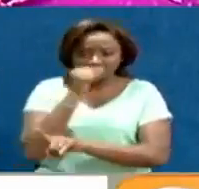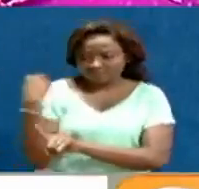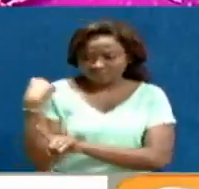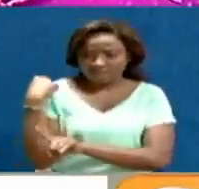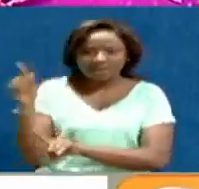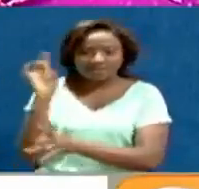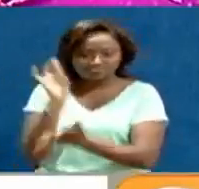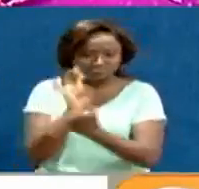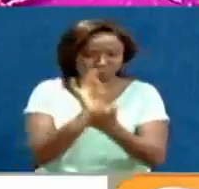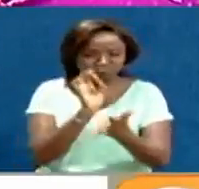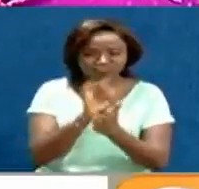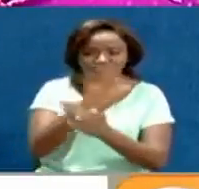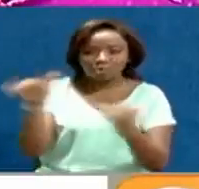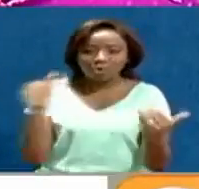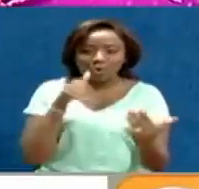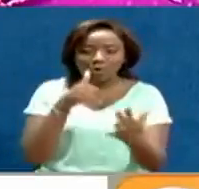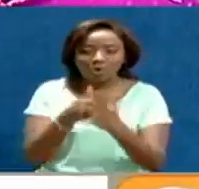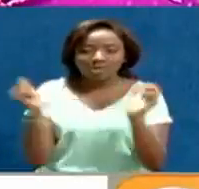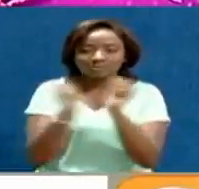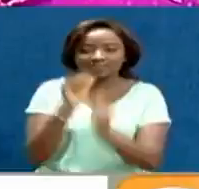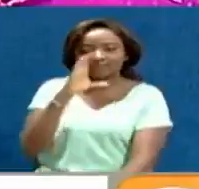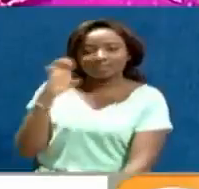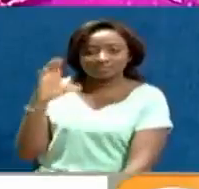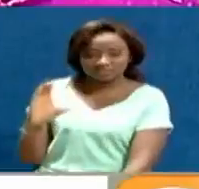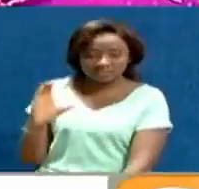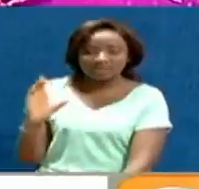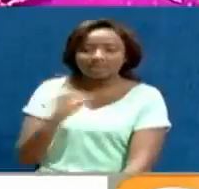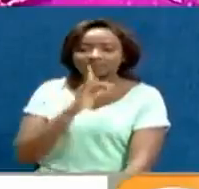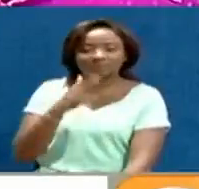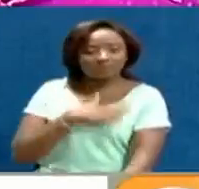cracking the whip, firing all 10 CECs and asking them to hand over immediately.